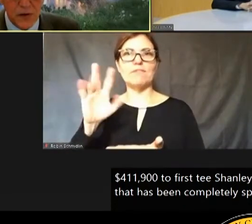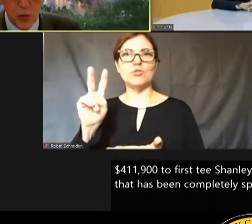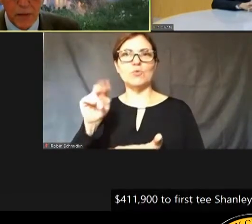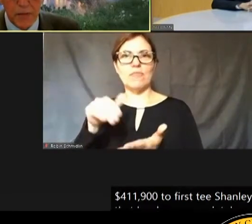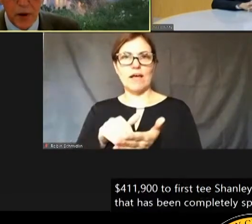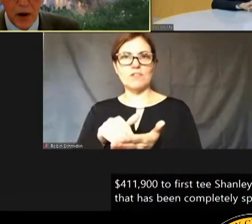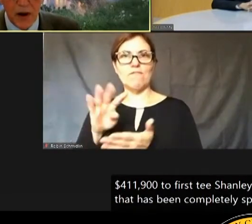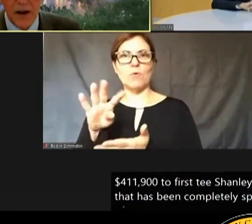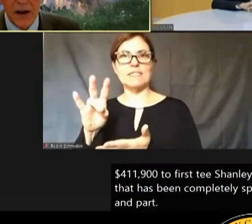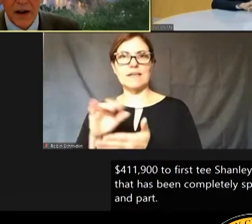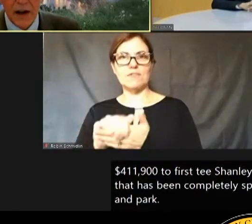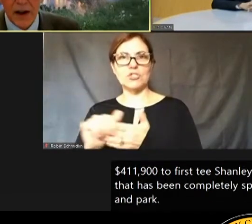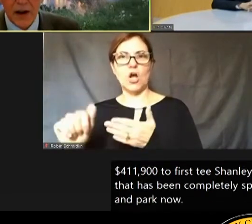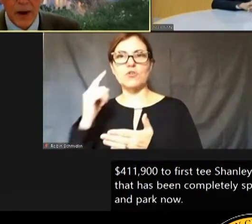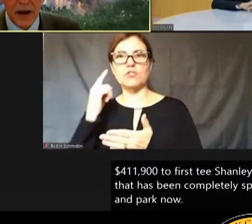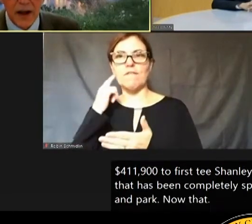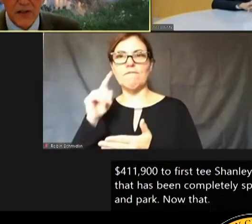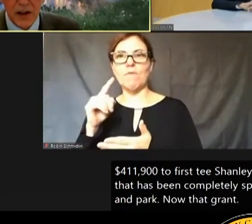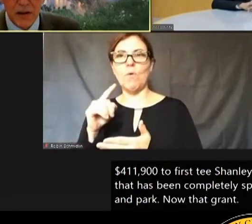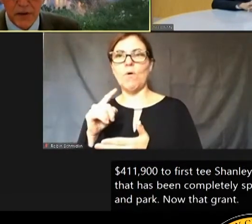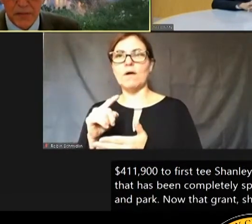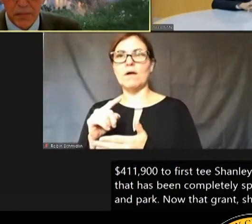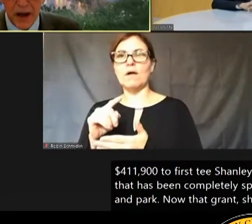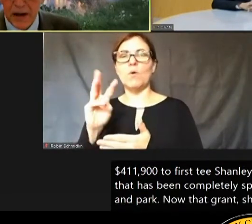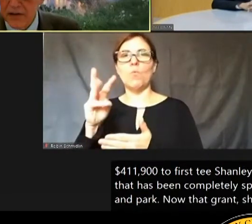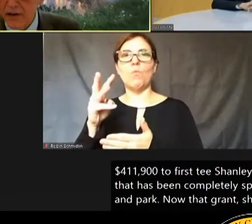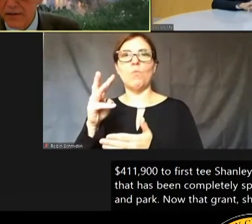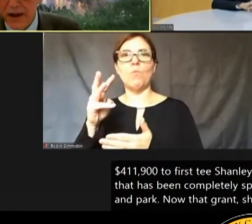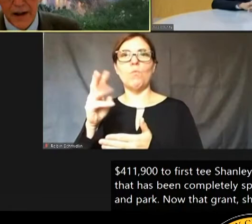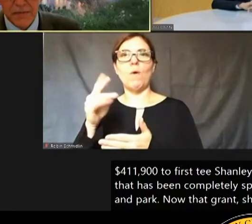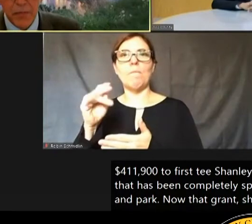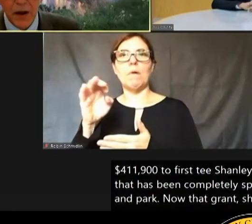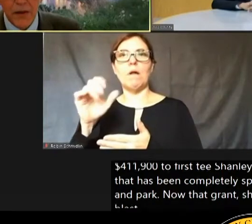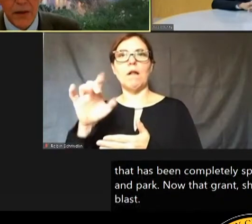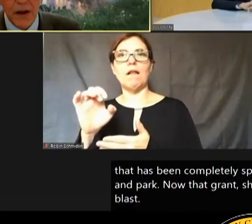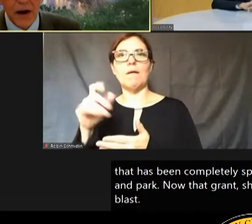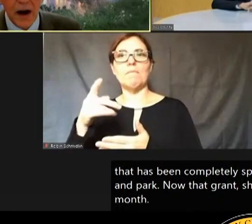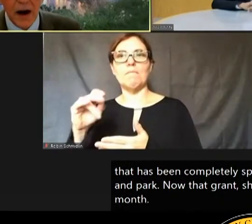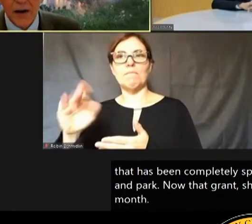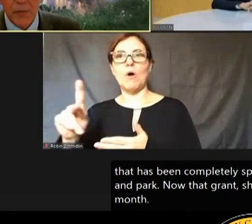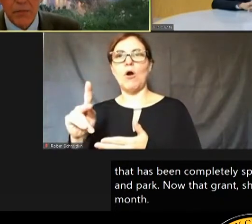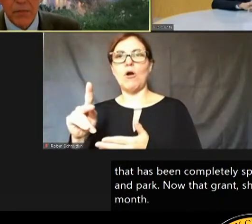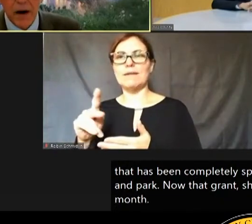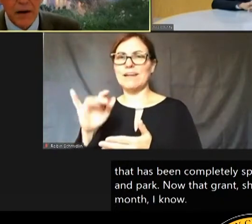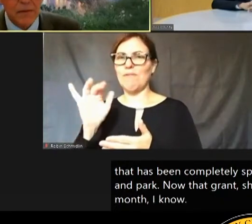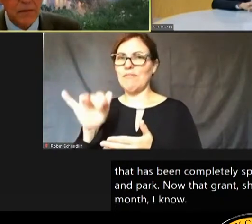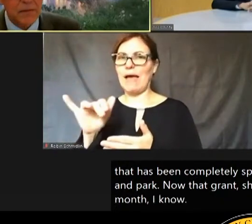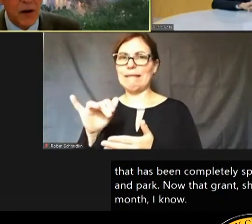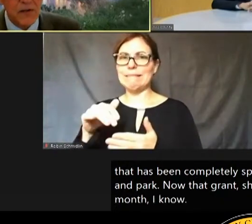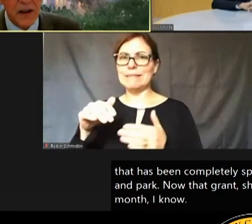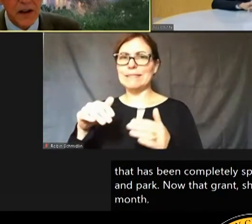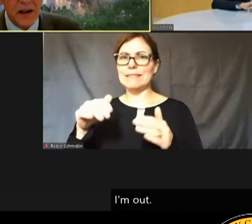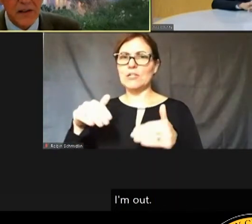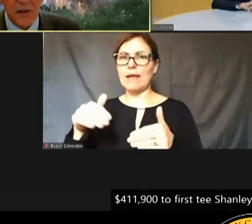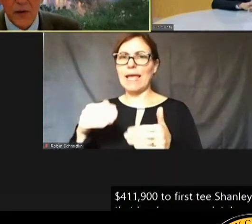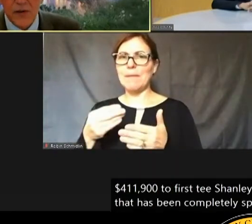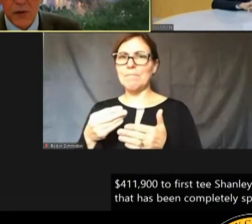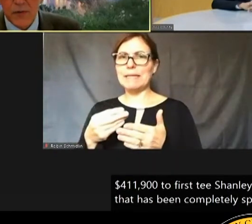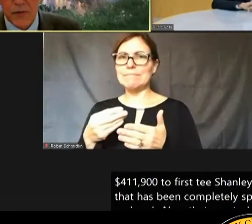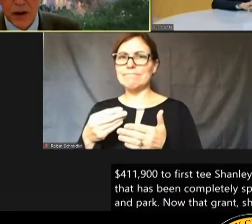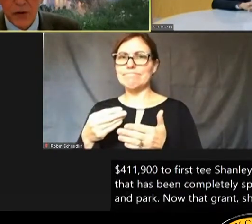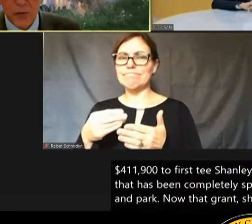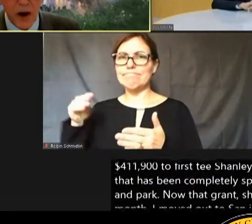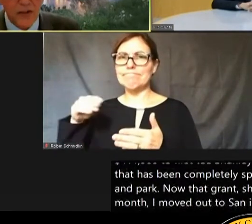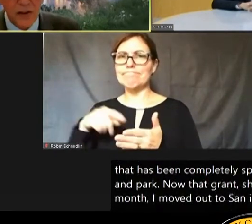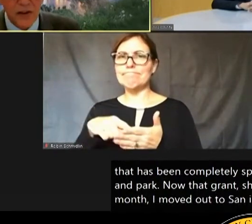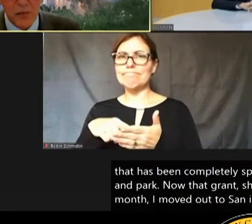$352,047 to Whiteman Park. None of that grant has yet to been spent as of last month. I know ALCOSAN is also